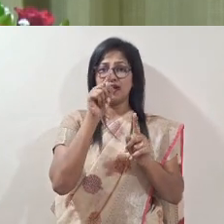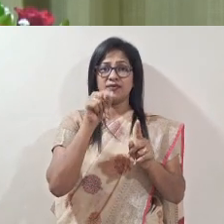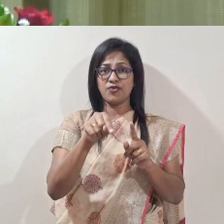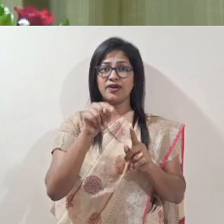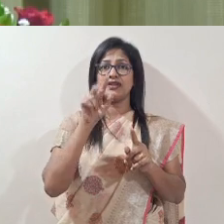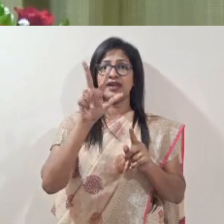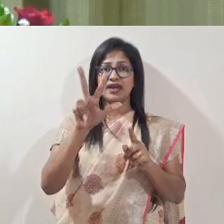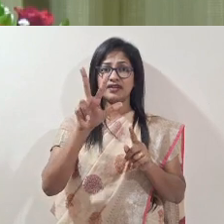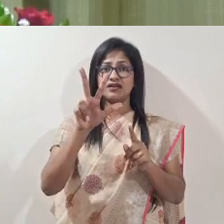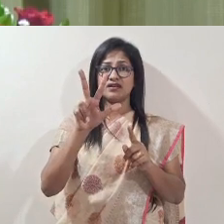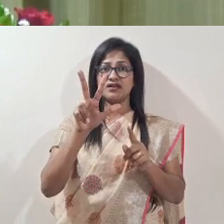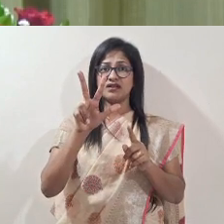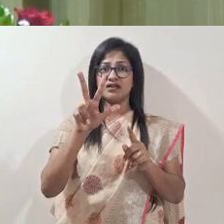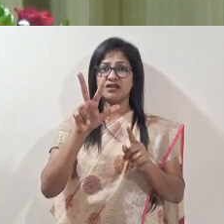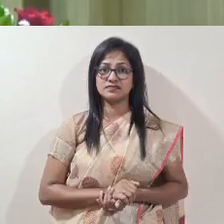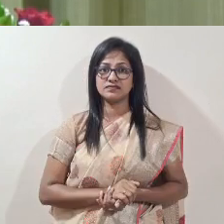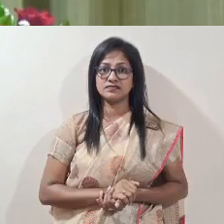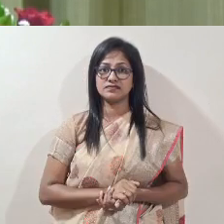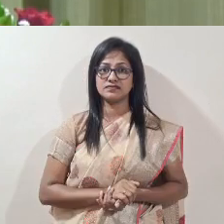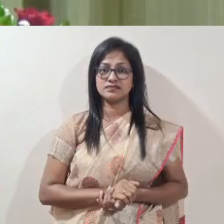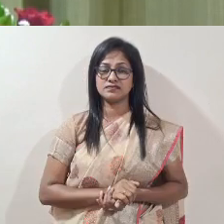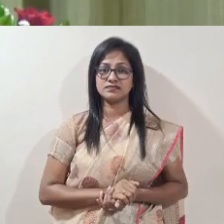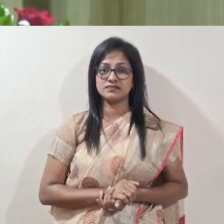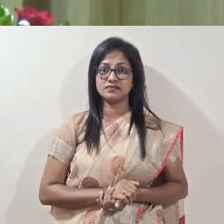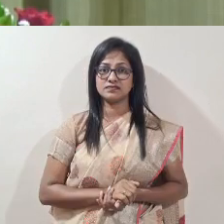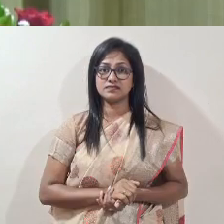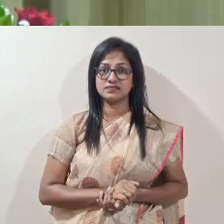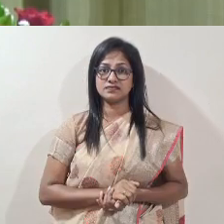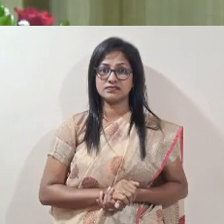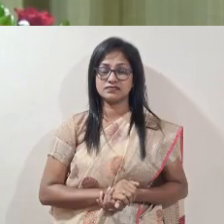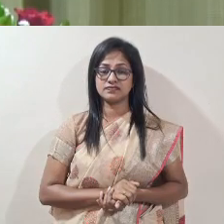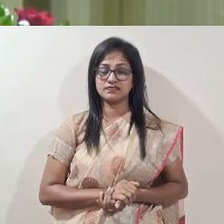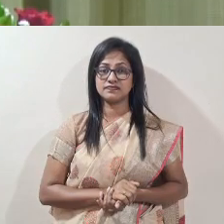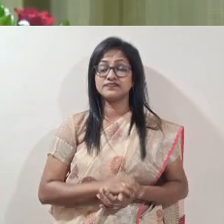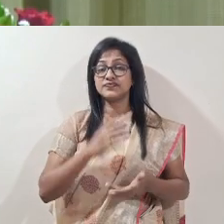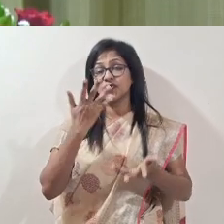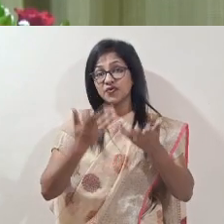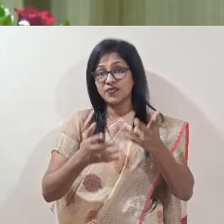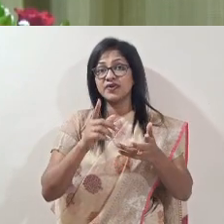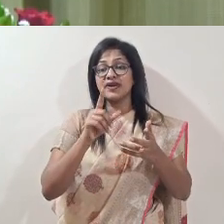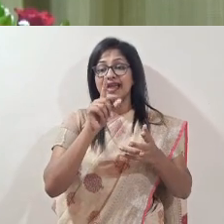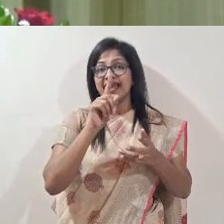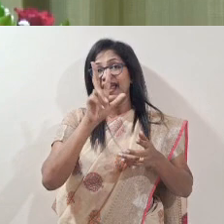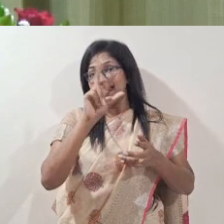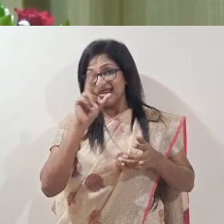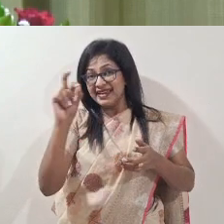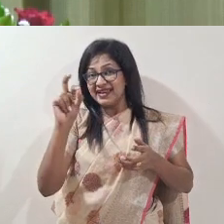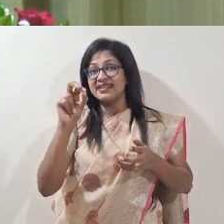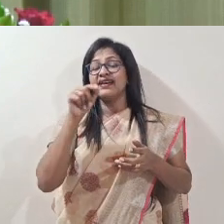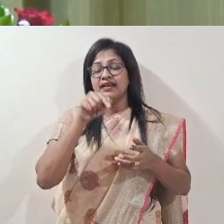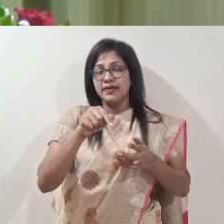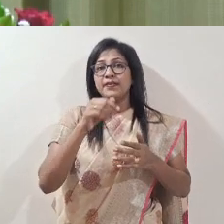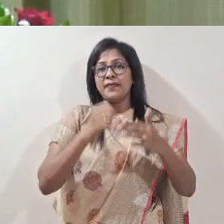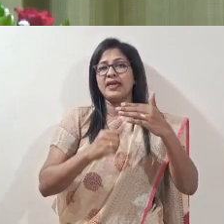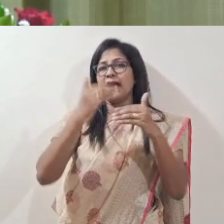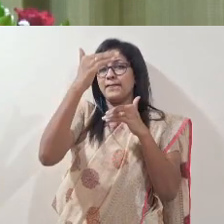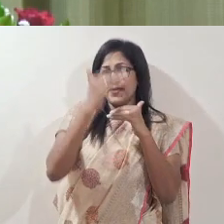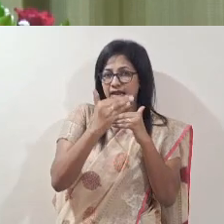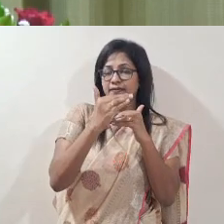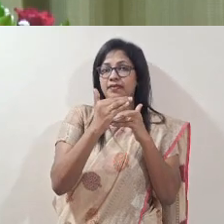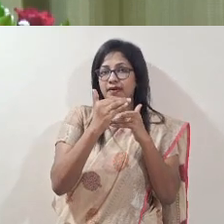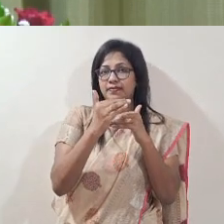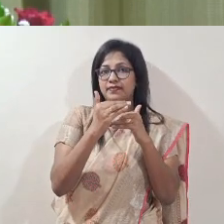1.8 meter would be the ideal minimum, I would say. width of the